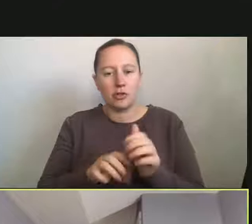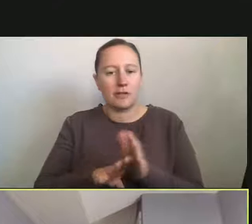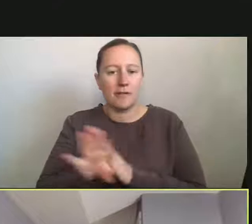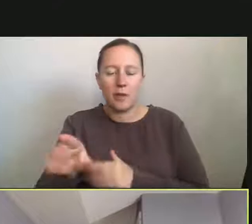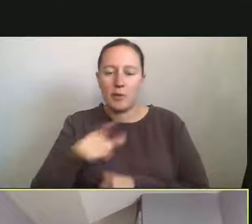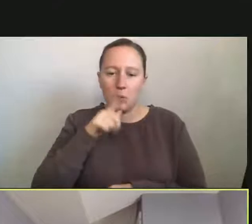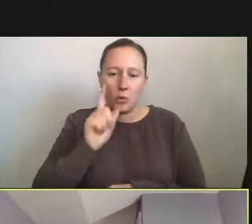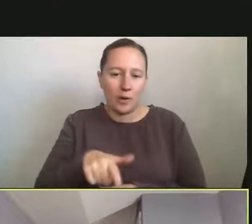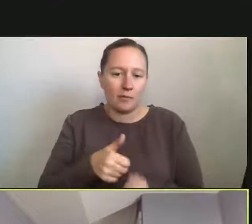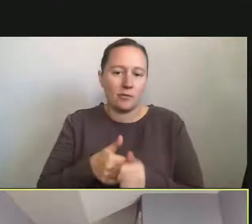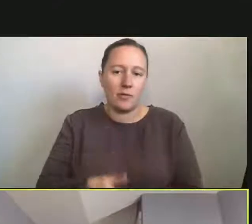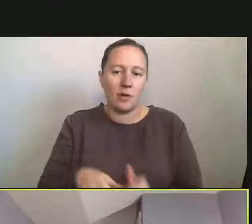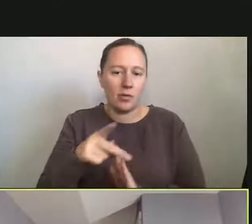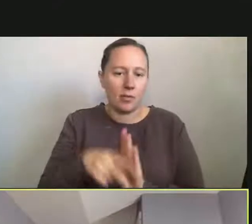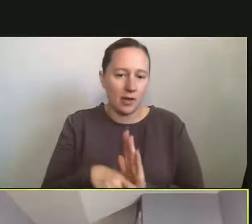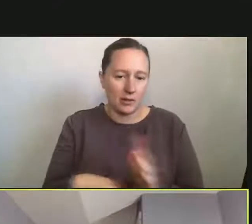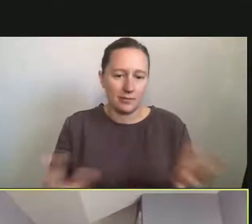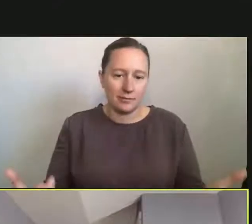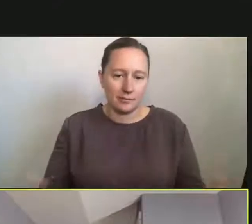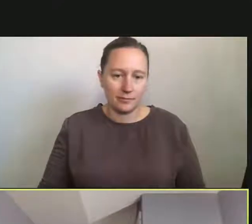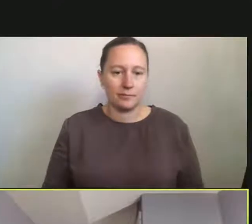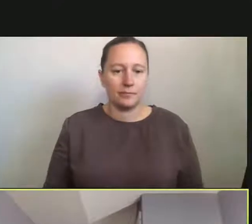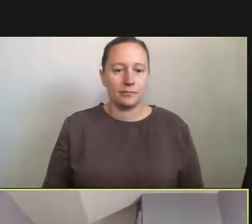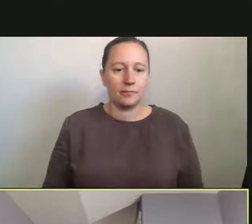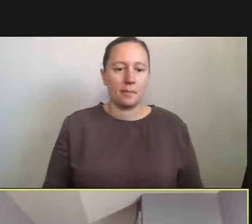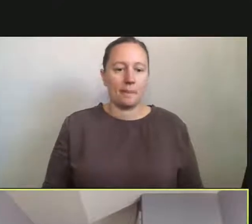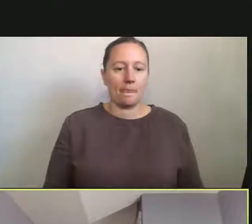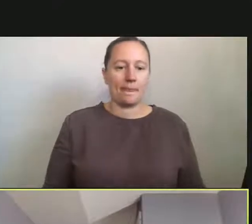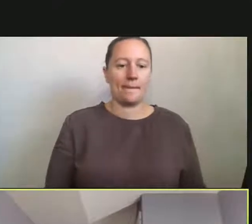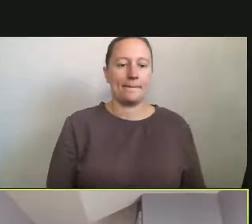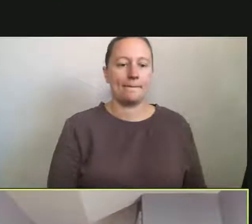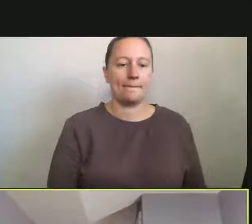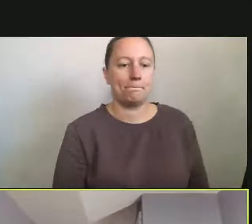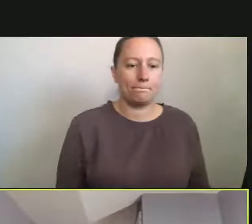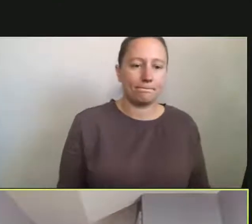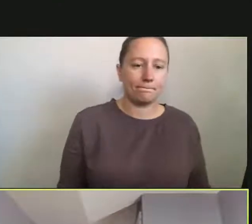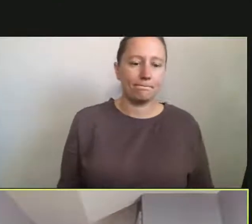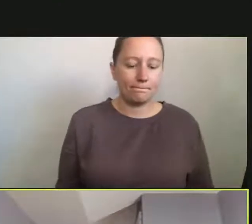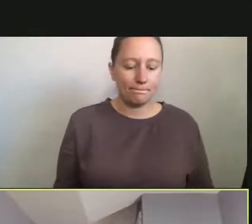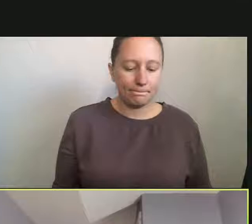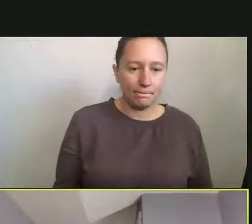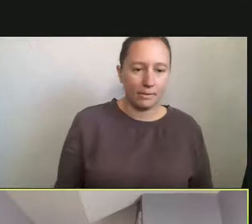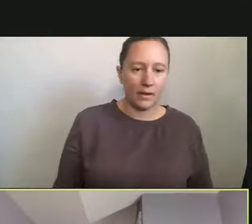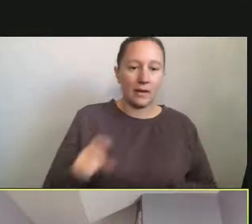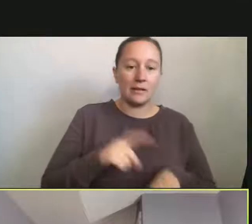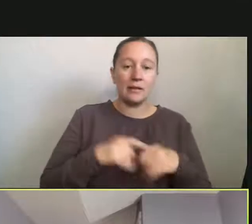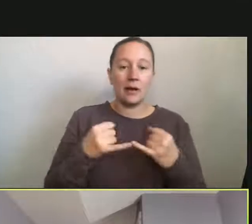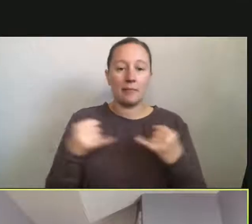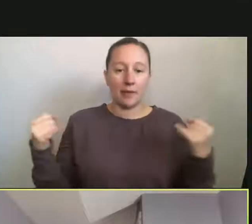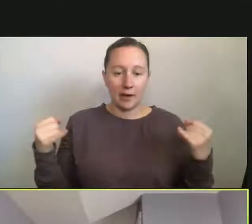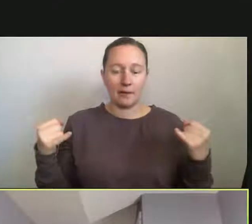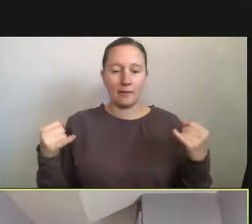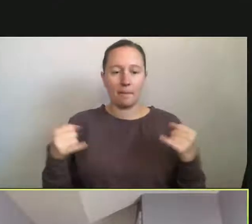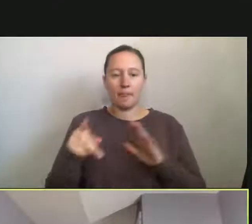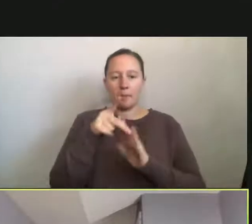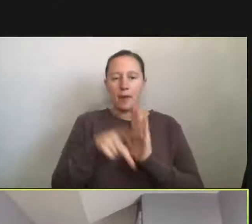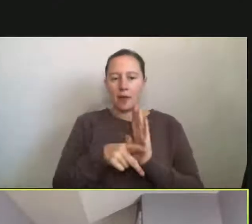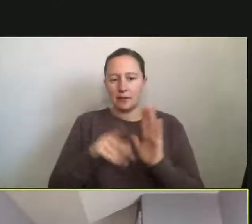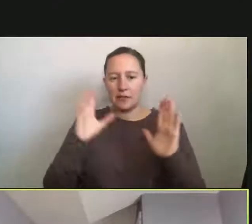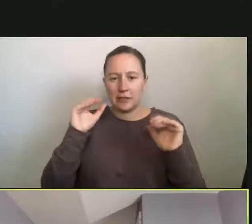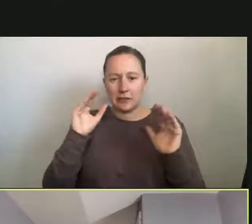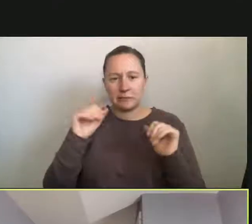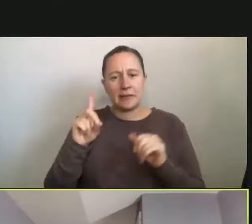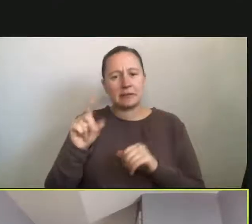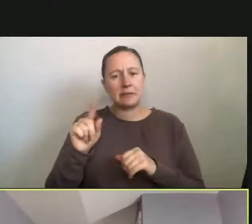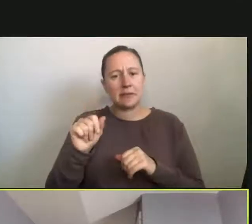be subject to the policy. In terms of timelines, the policy expects that data